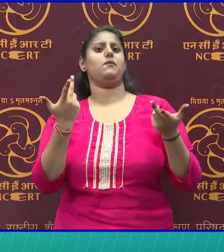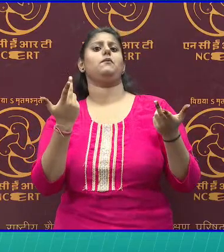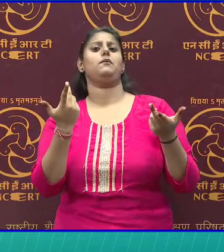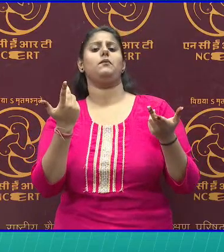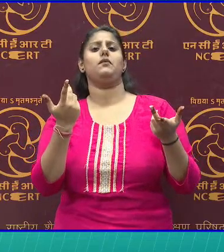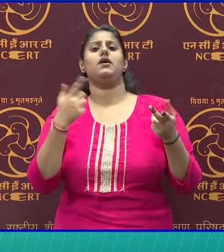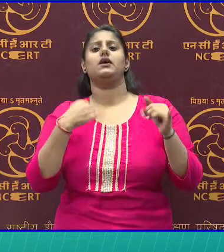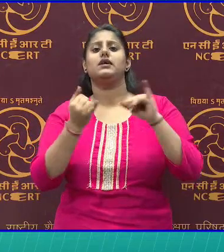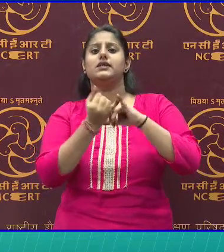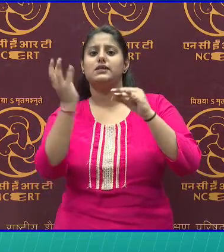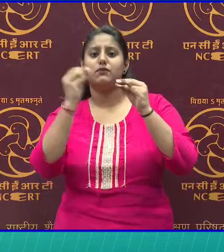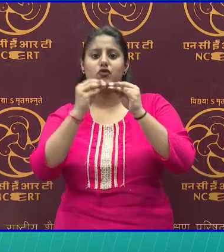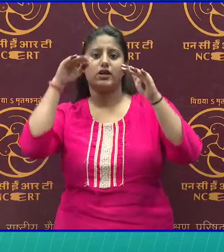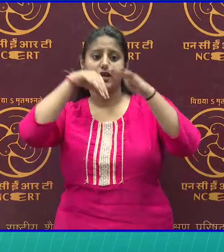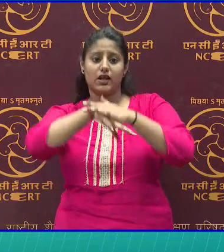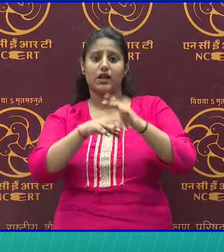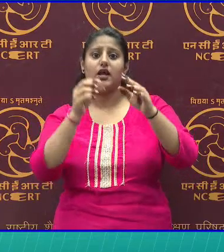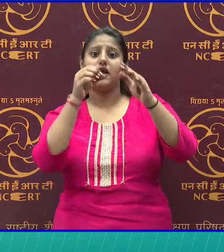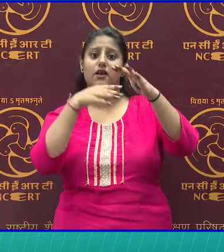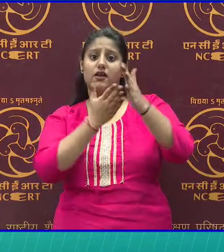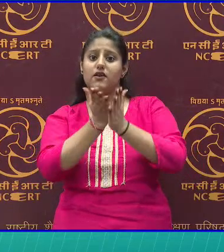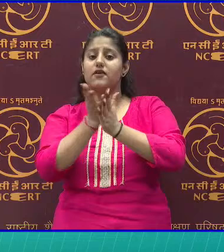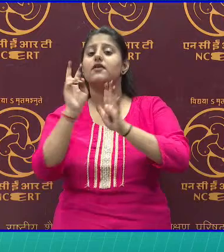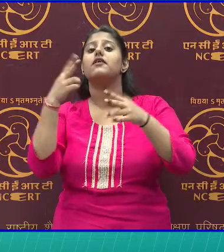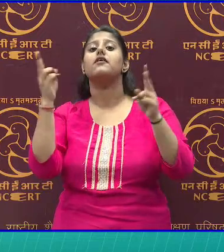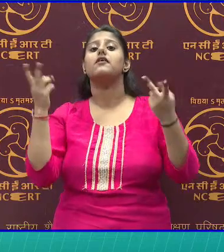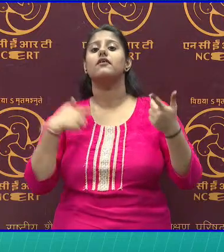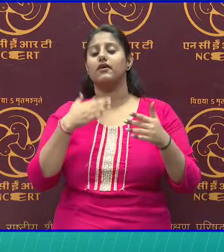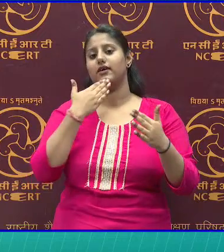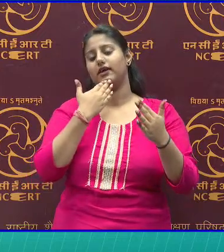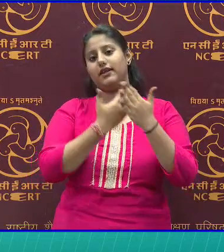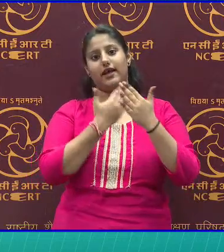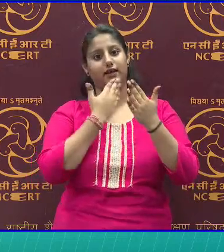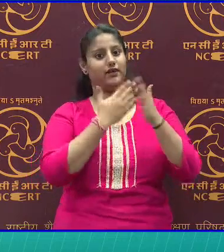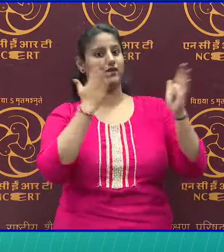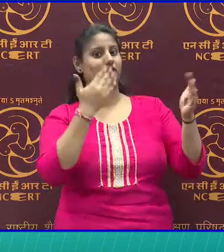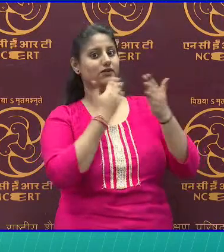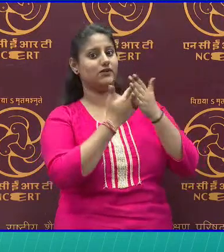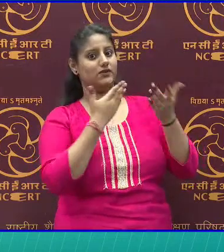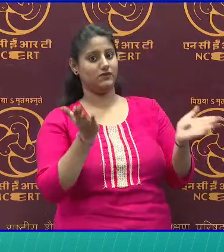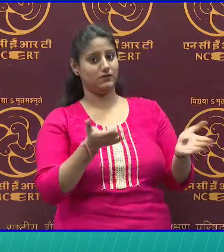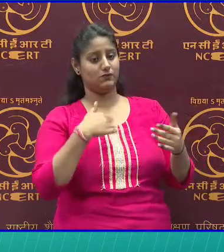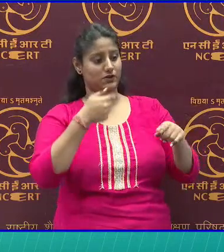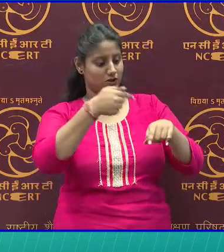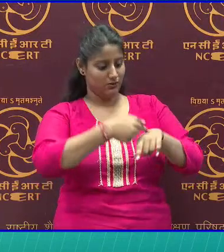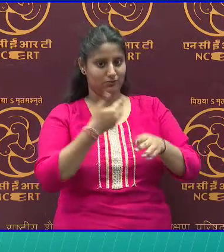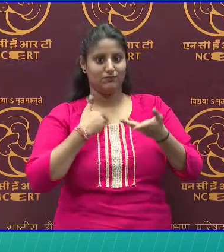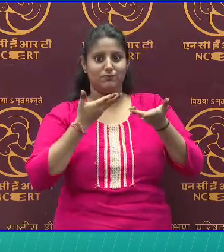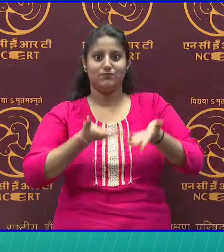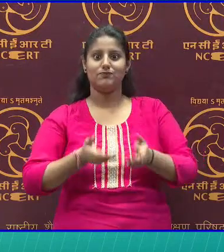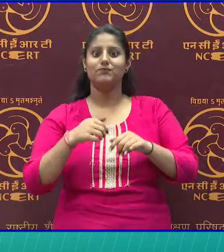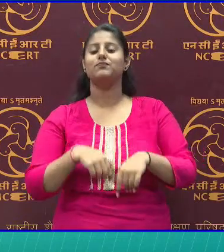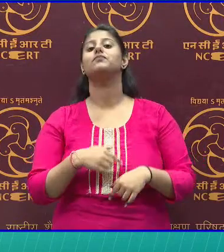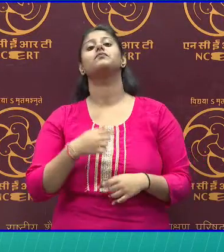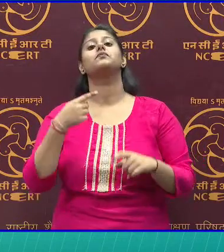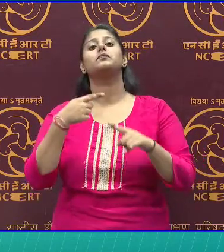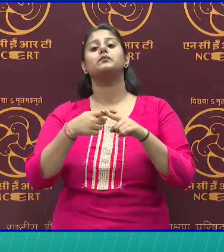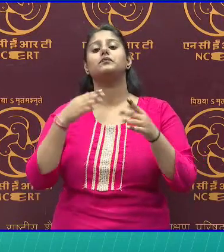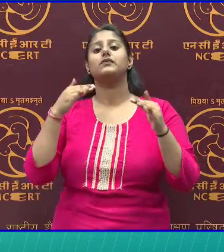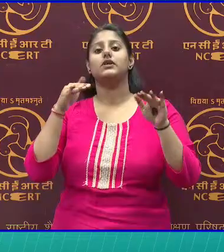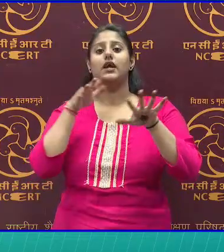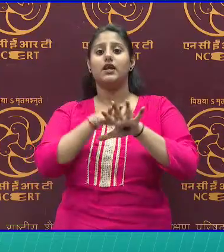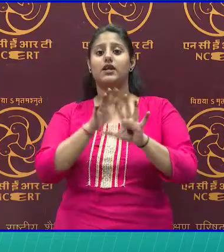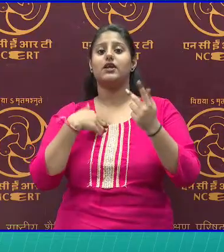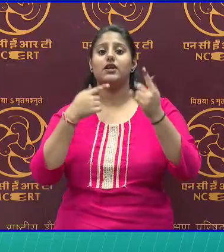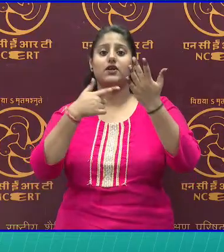this subject. What's different? Thank you, Amit sir, for this wonderful opportunity to interact with